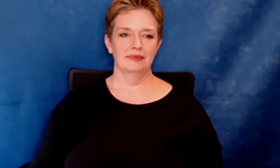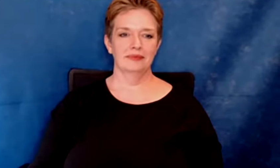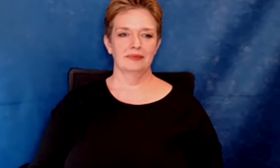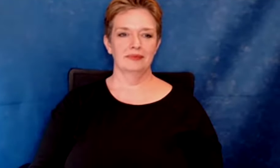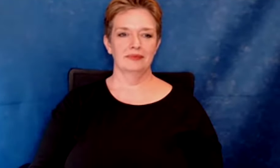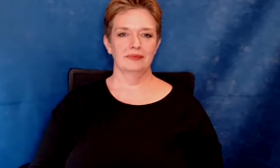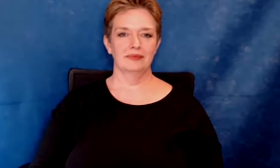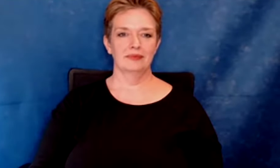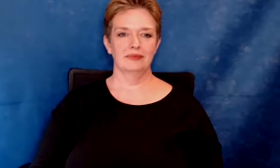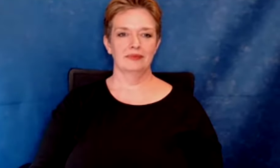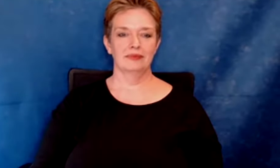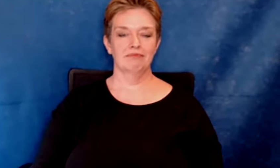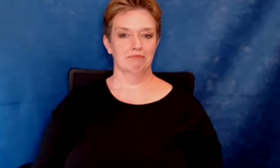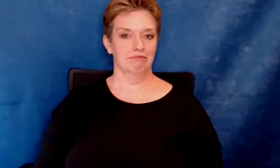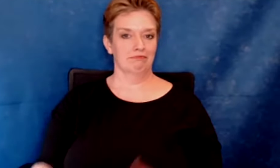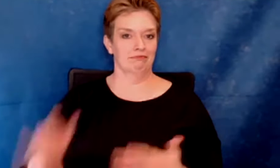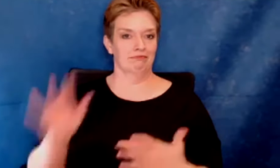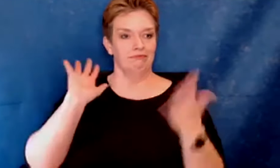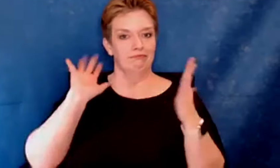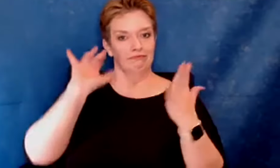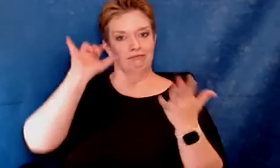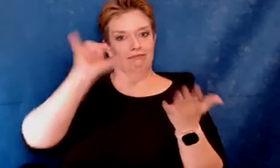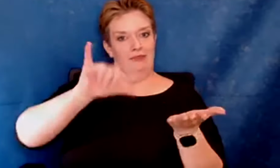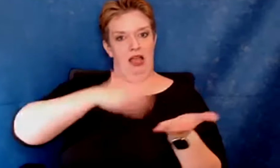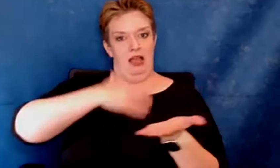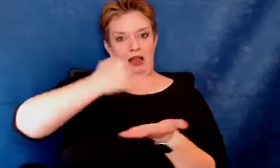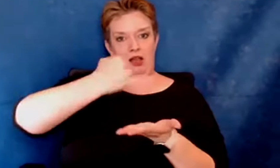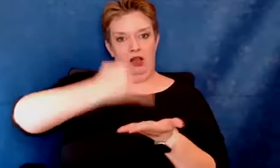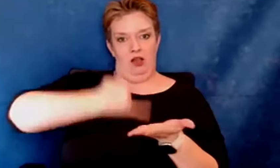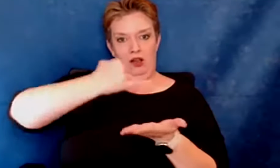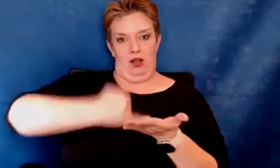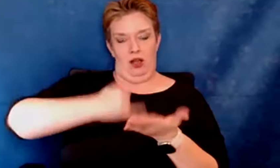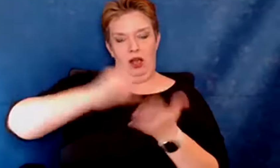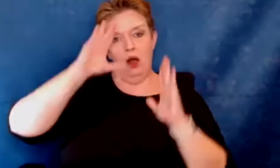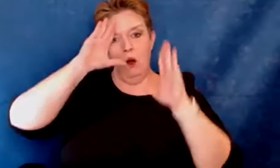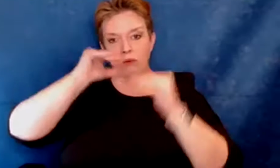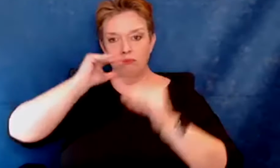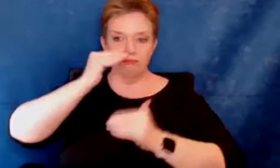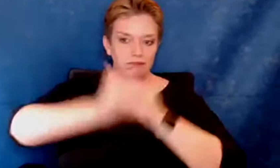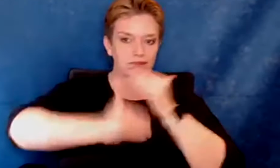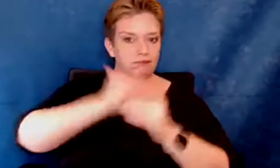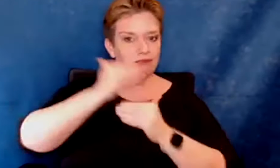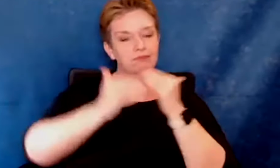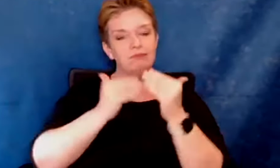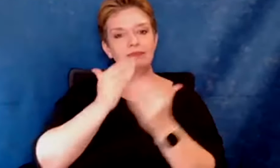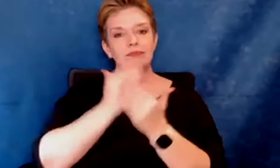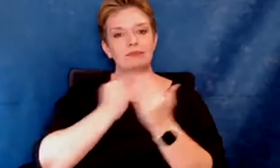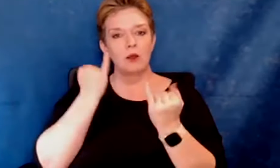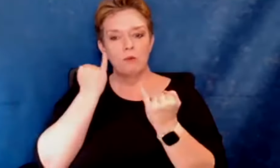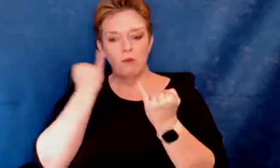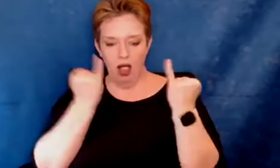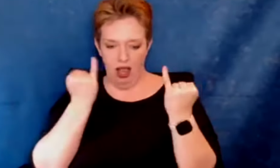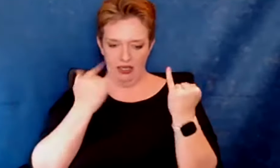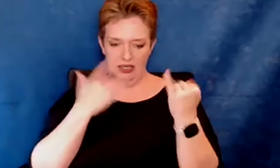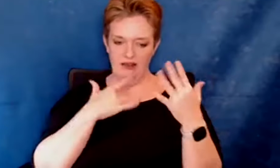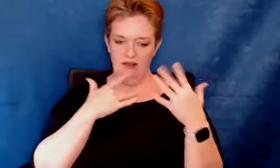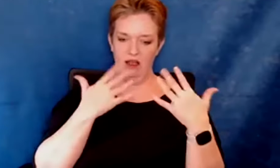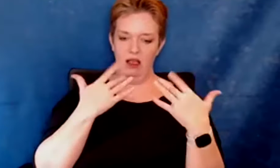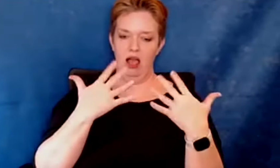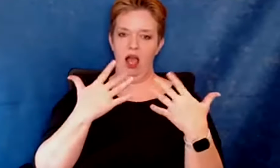And that's kind of the work I've been working on. I hope we can kind of come to a further resolution of some of these ideas and distill them down to more of